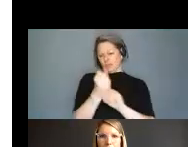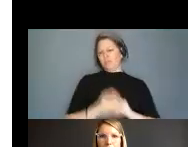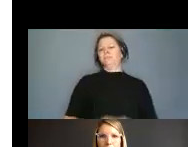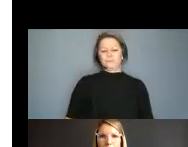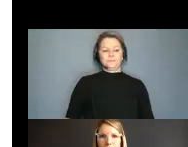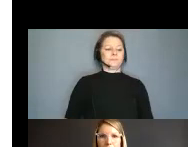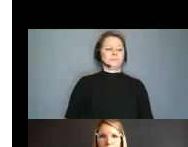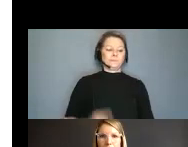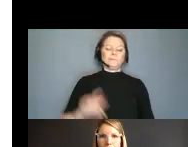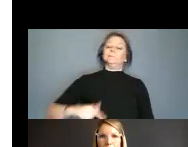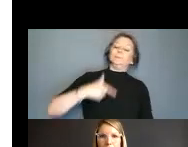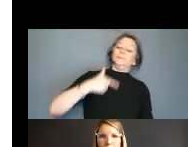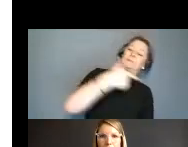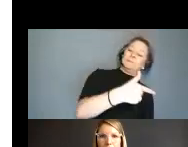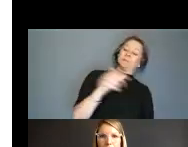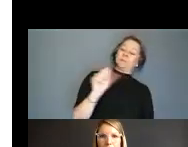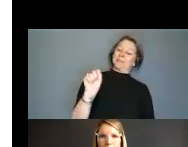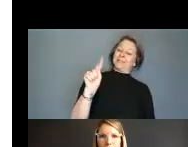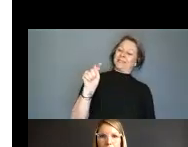Right, I will pass it back to Steve.